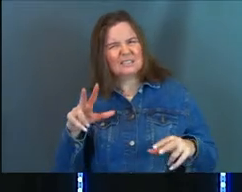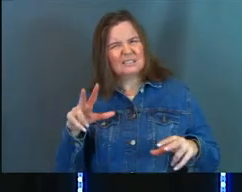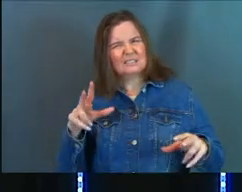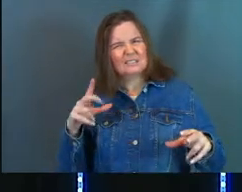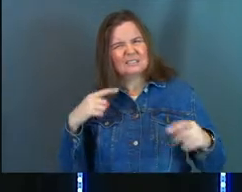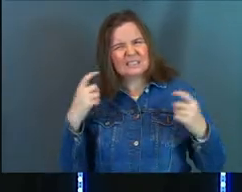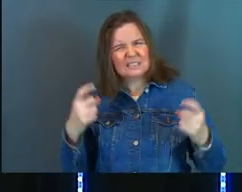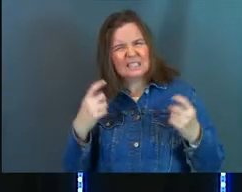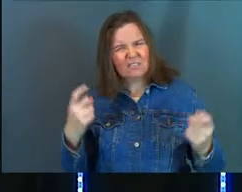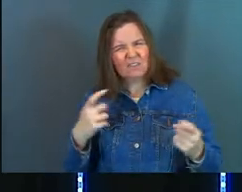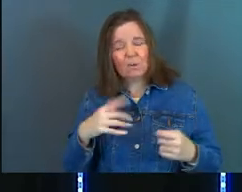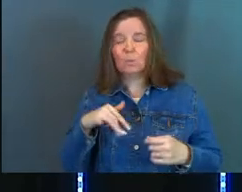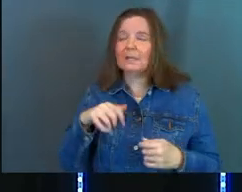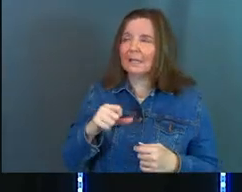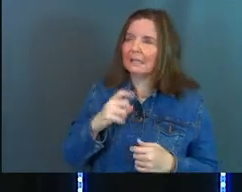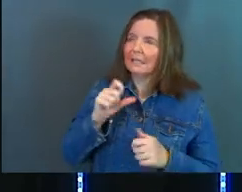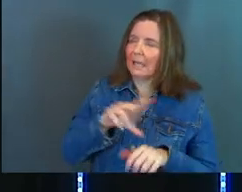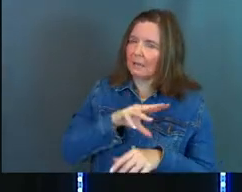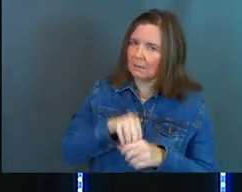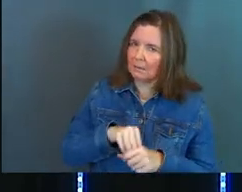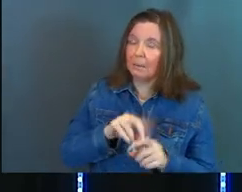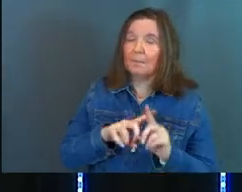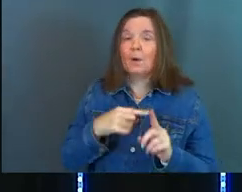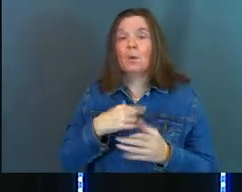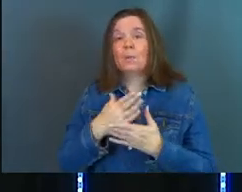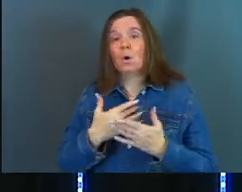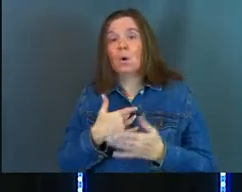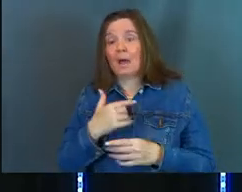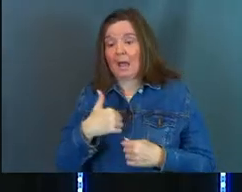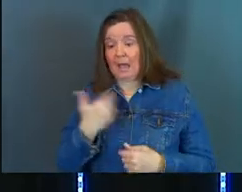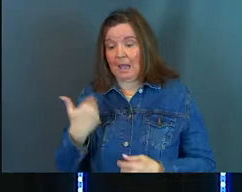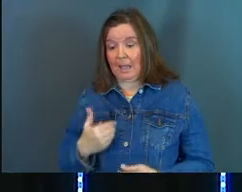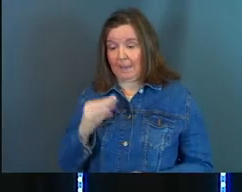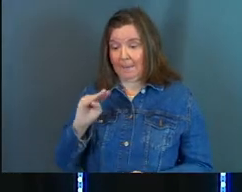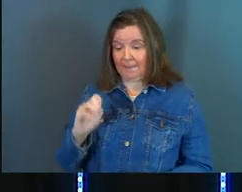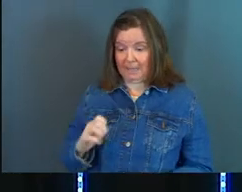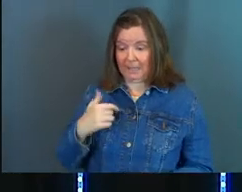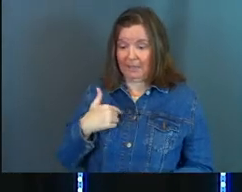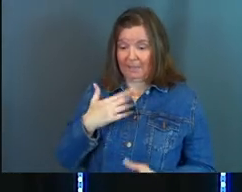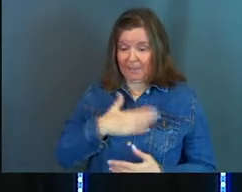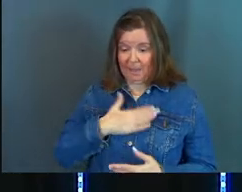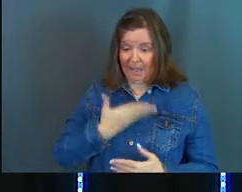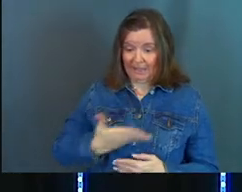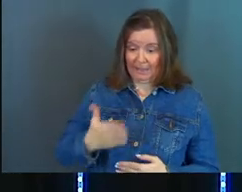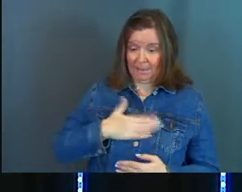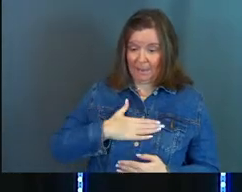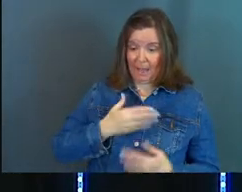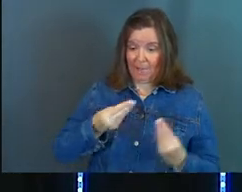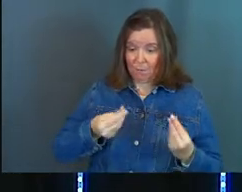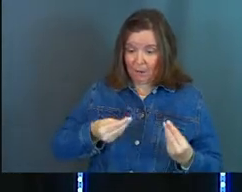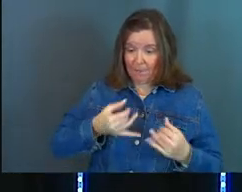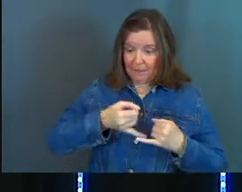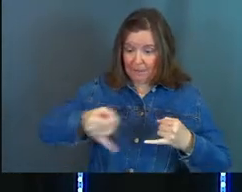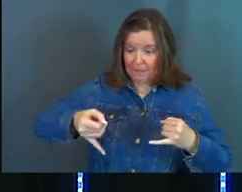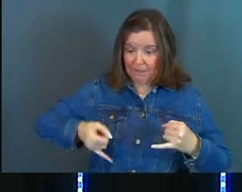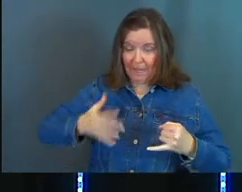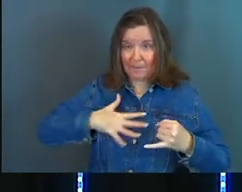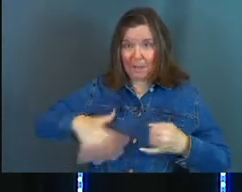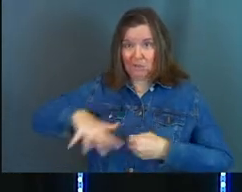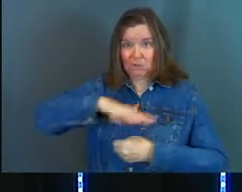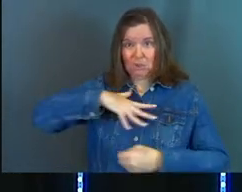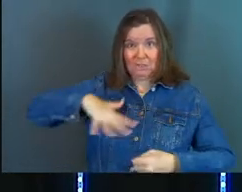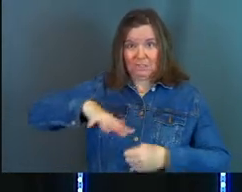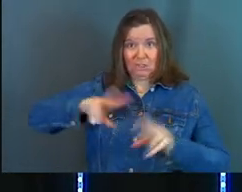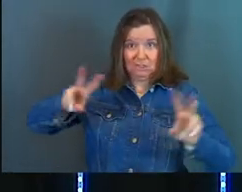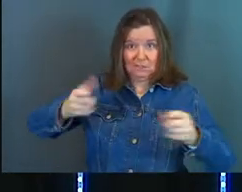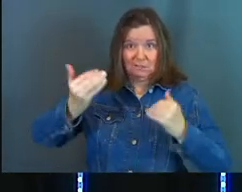sin comes into the picture. But the part where I understand that I am me and these are my things and these are my property lines, my jurisdiction,